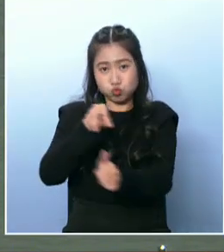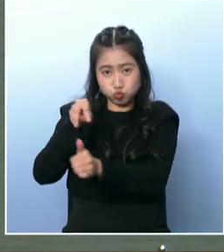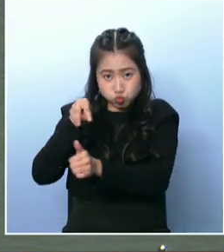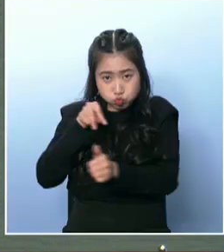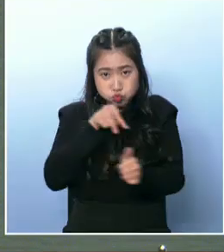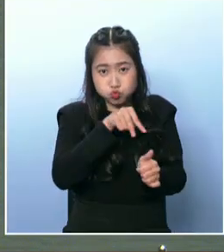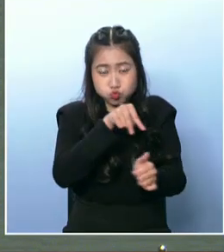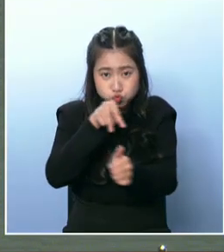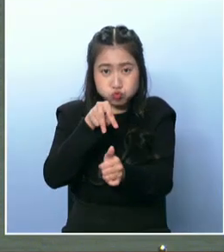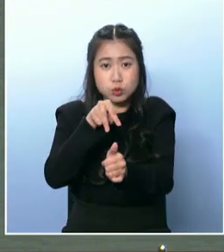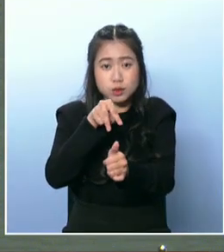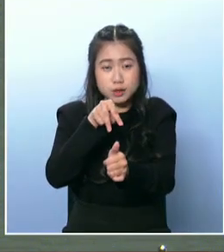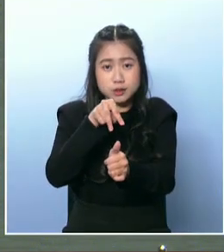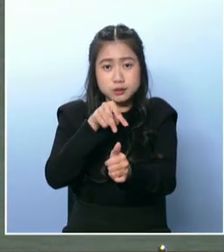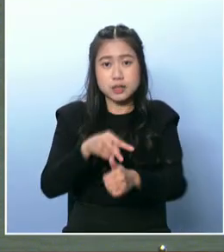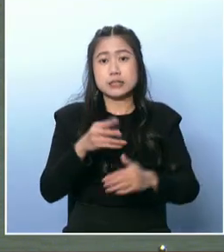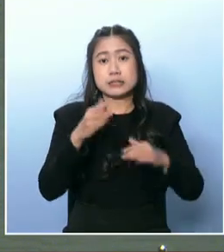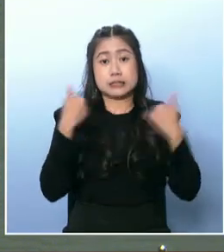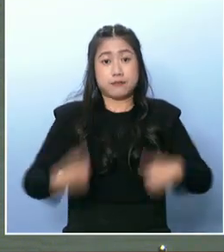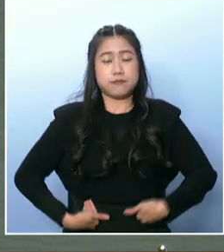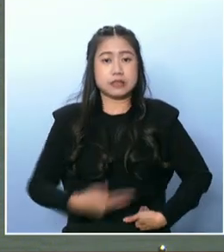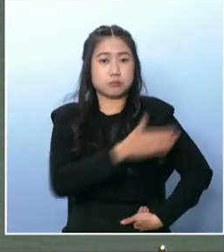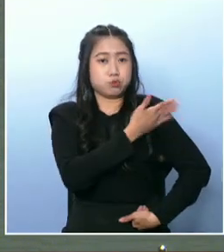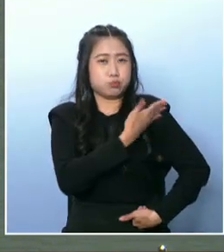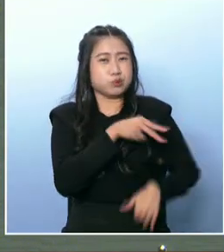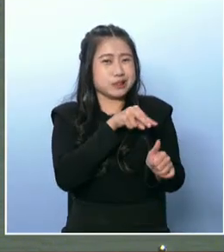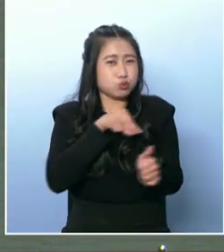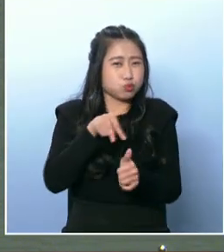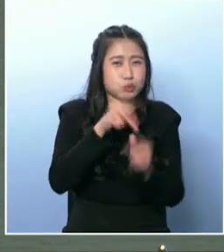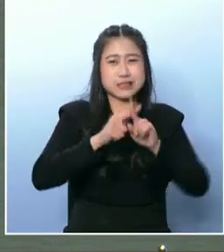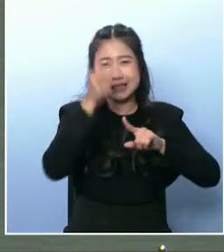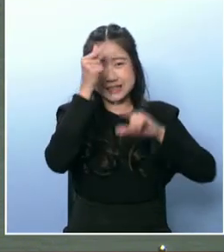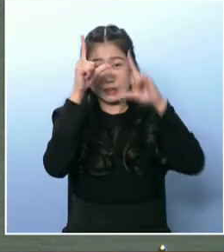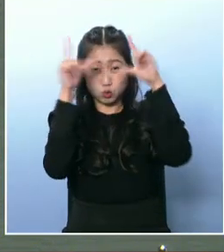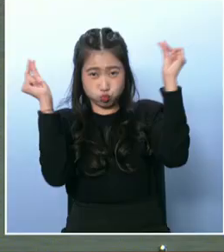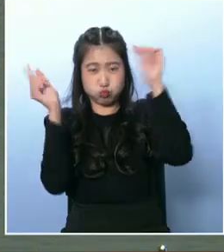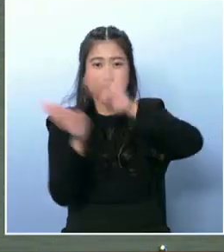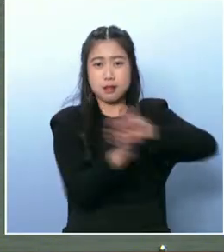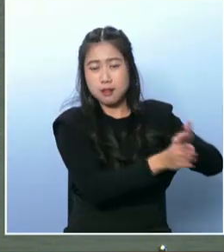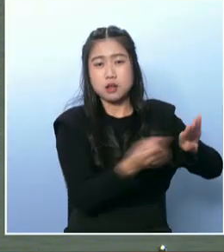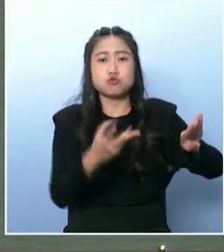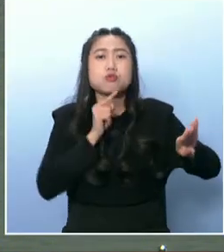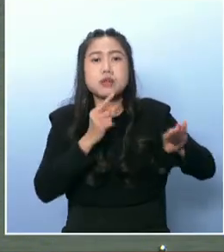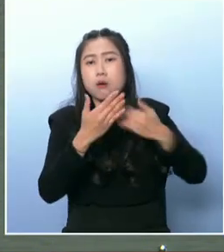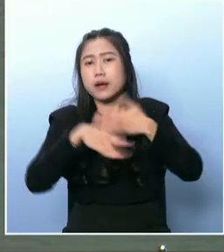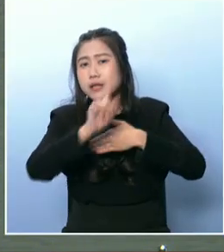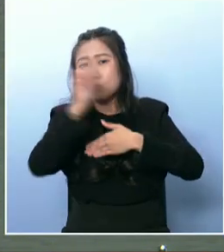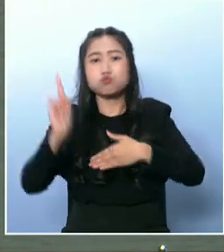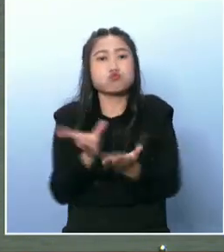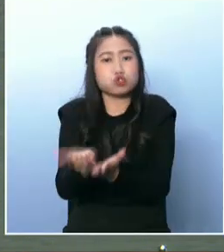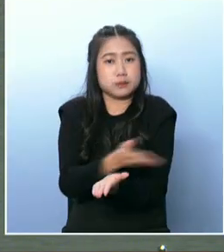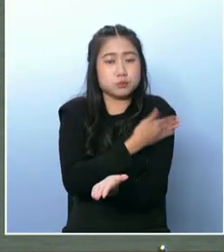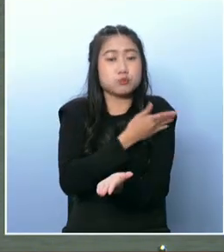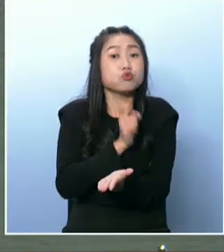talking about caring services here. So apart from the care workers, the medical workers, I think there